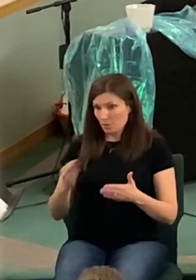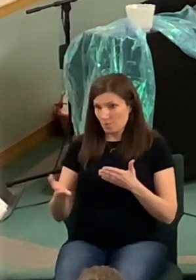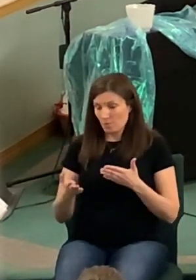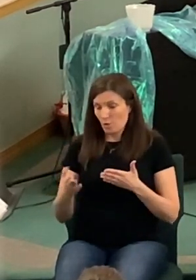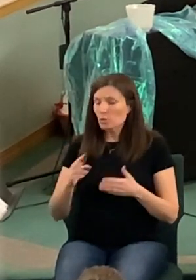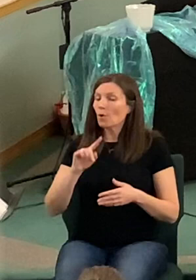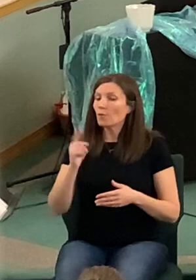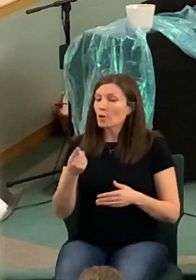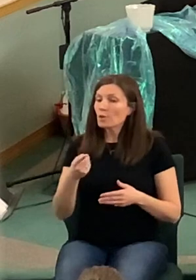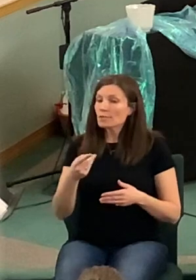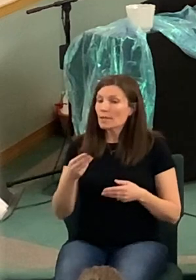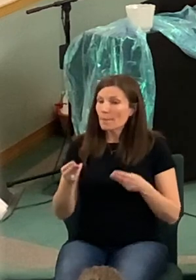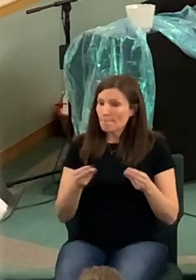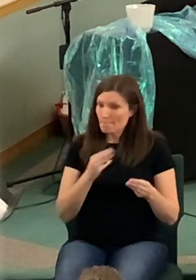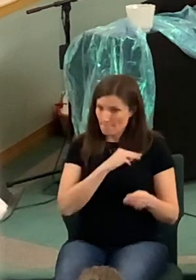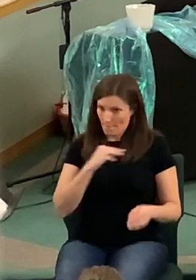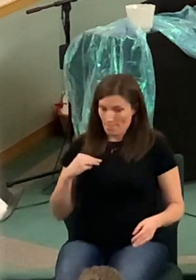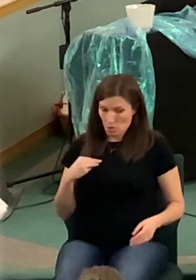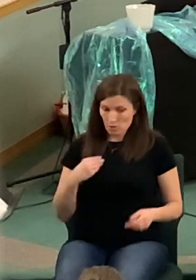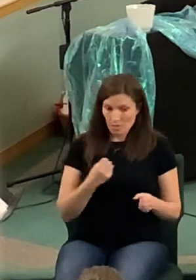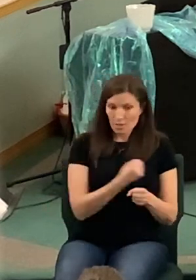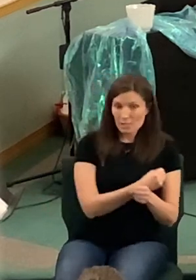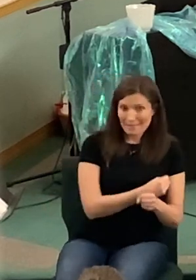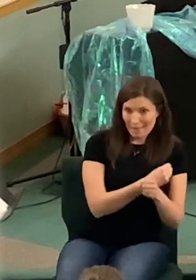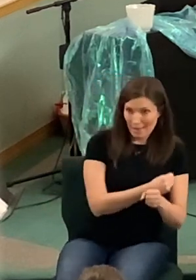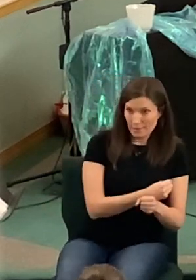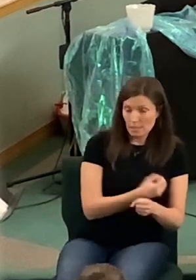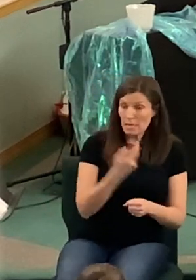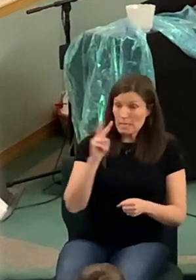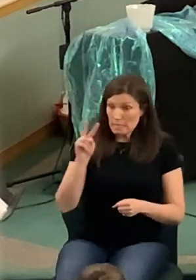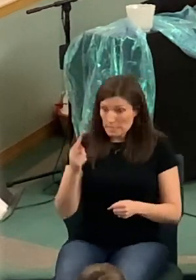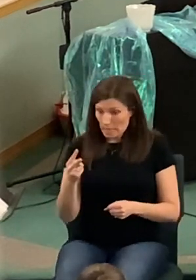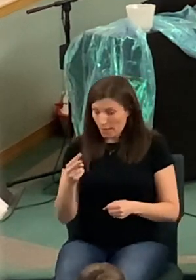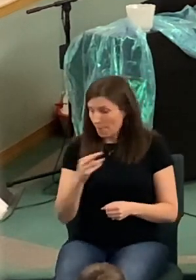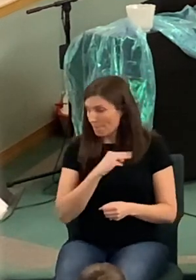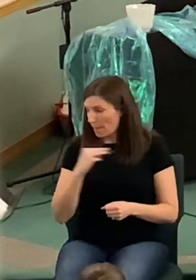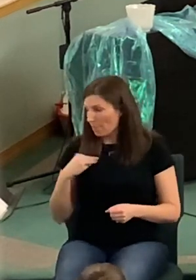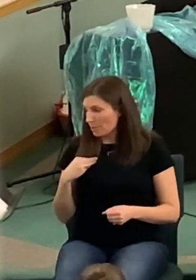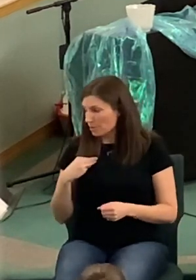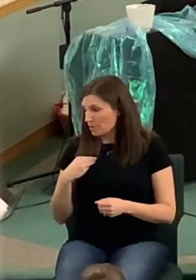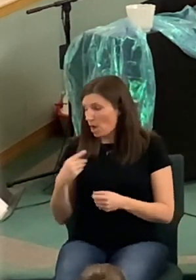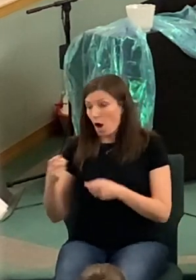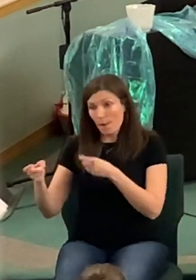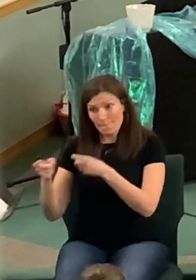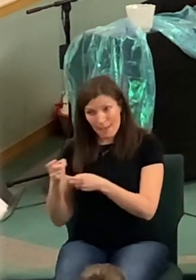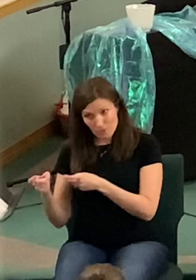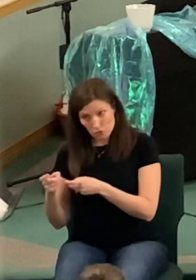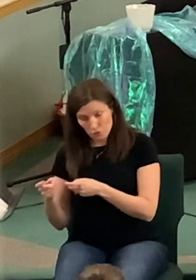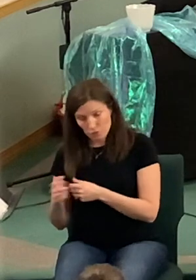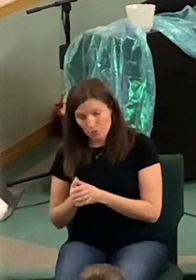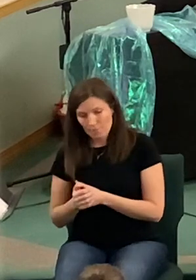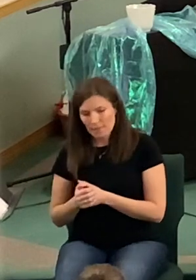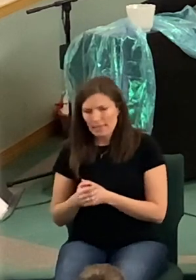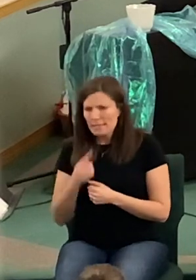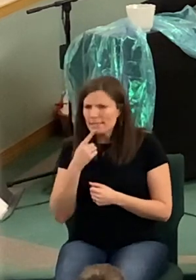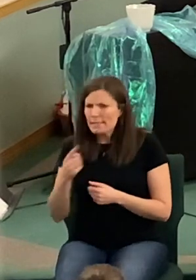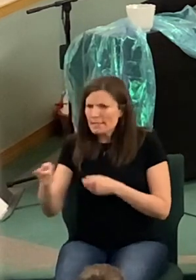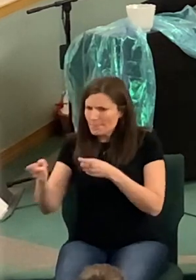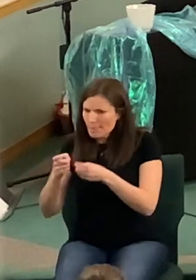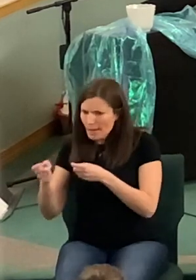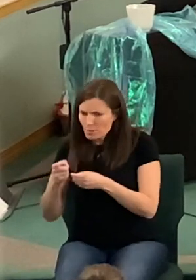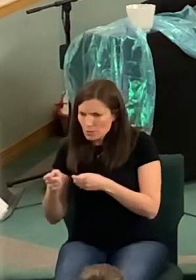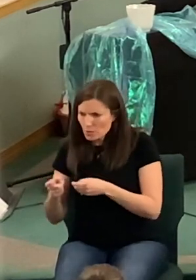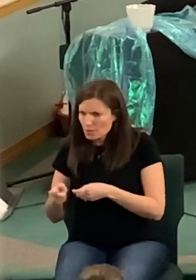paragraph are masters in verse 1 of chapter 4. He writes, "Masters, grant to your slaves justice